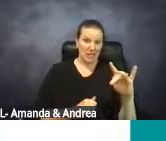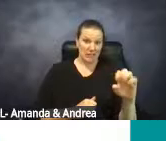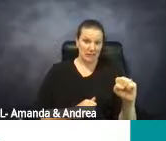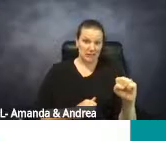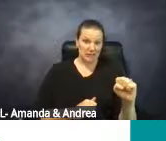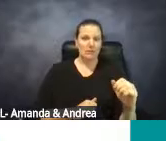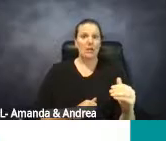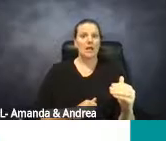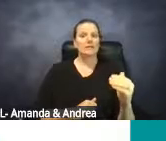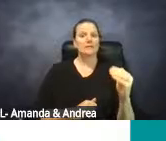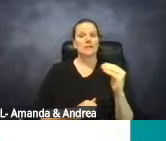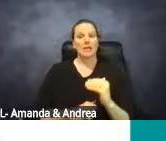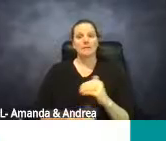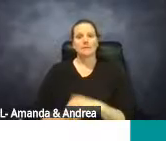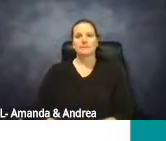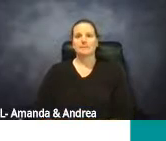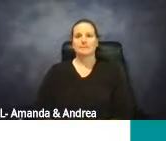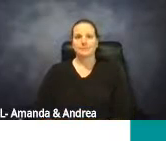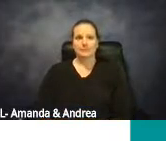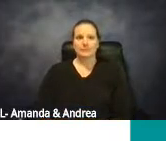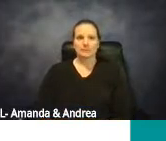slide.